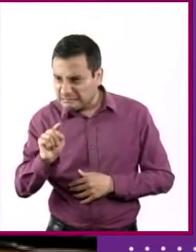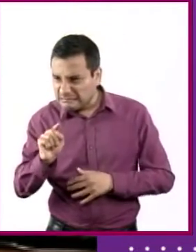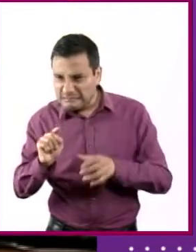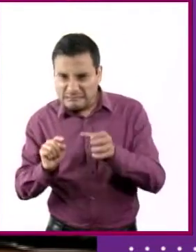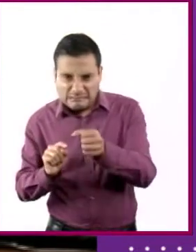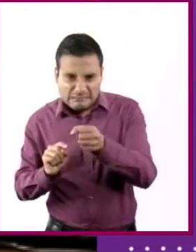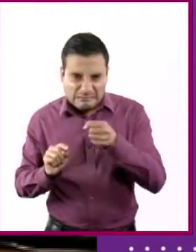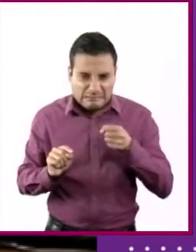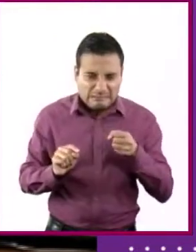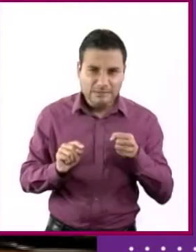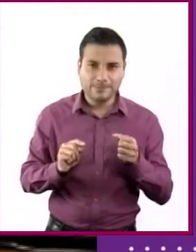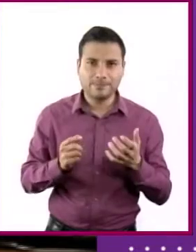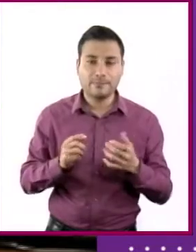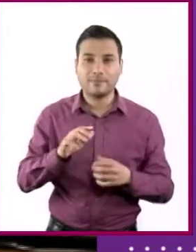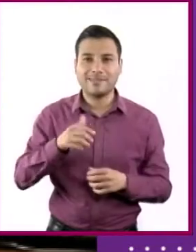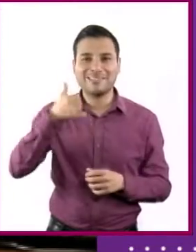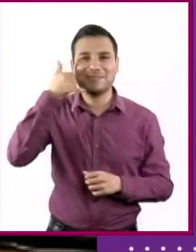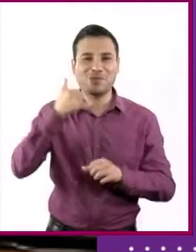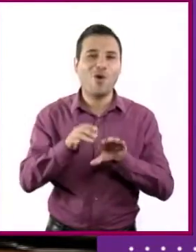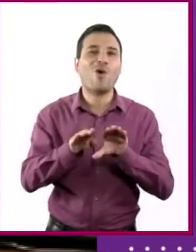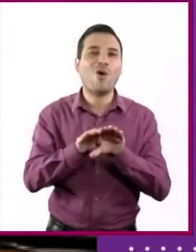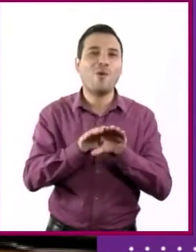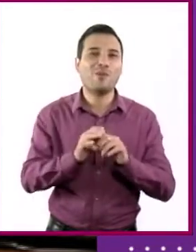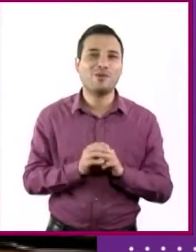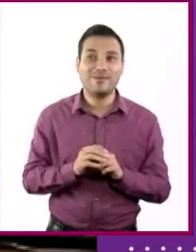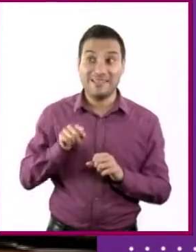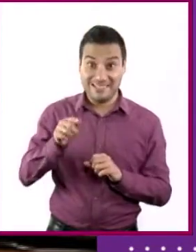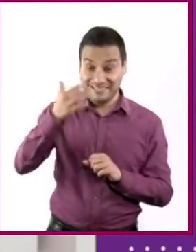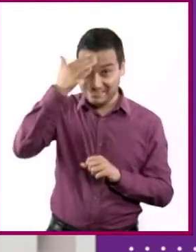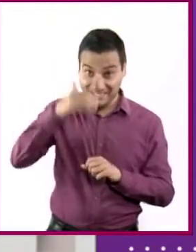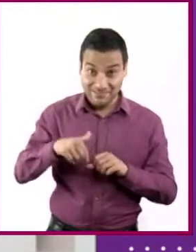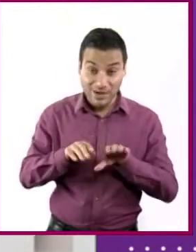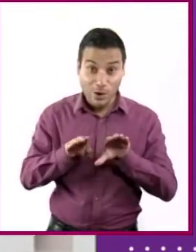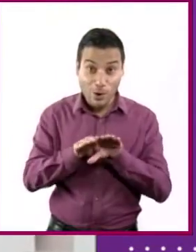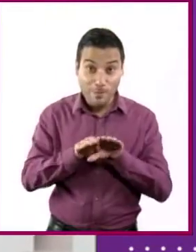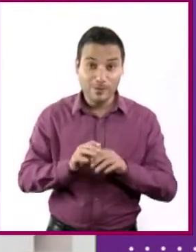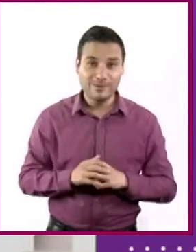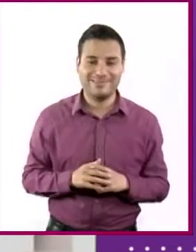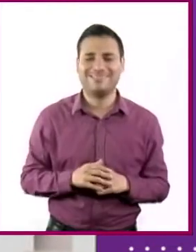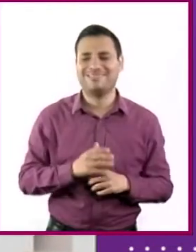And what about the cell phone, Jimena? Could he use a cell phone?